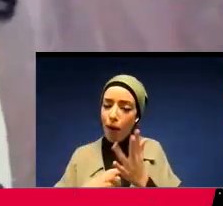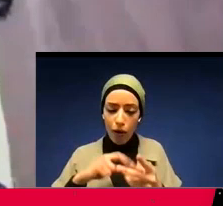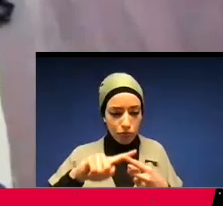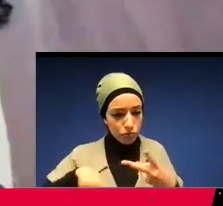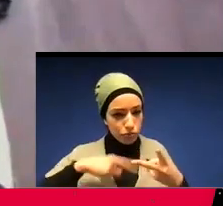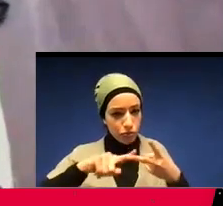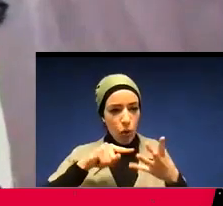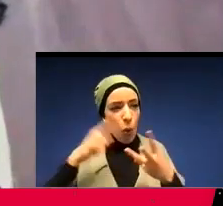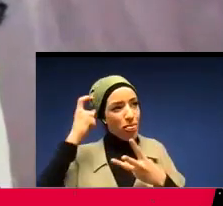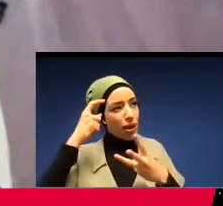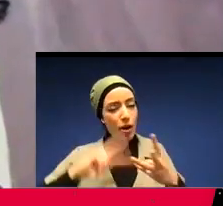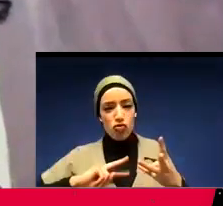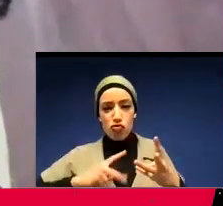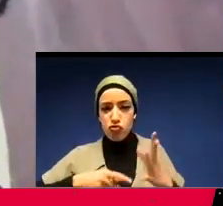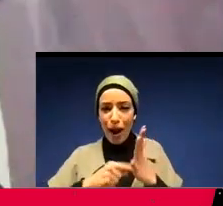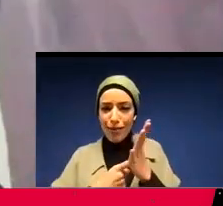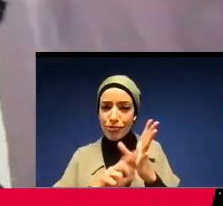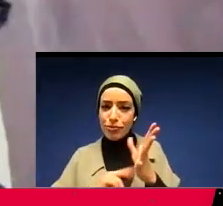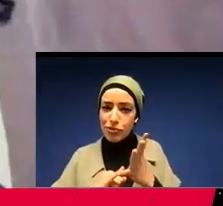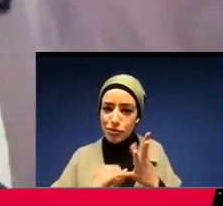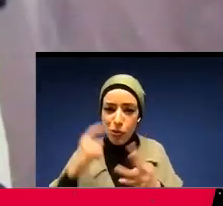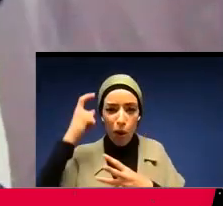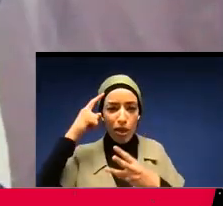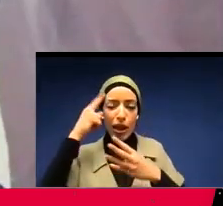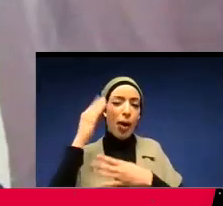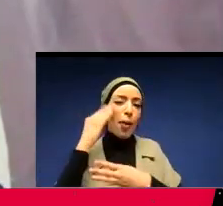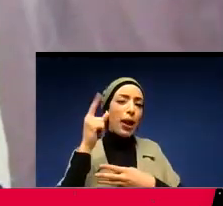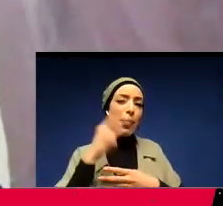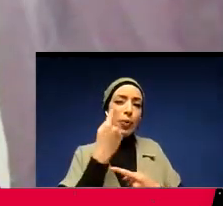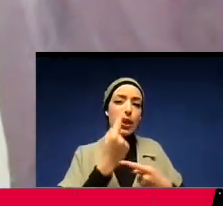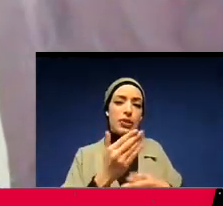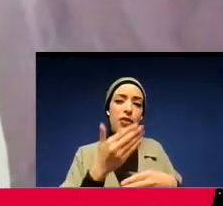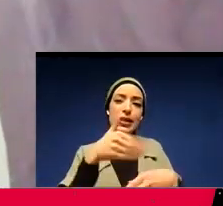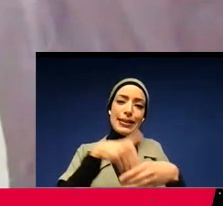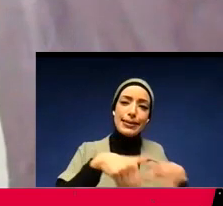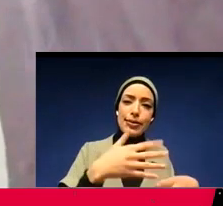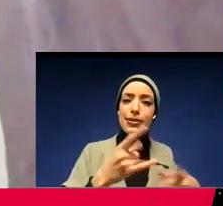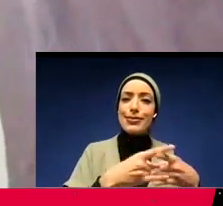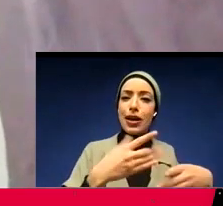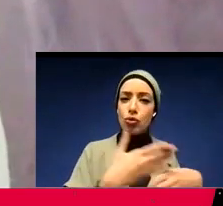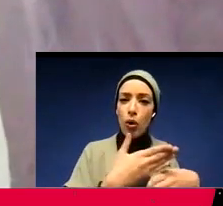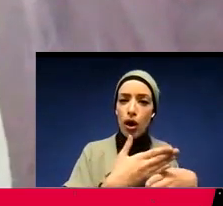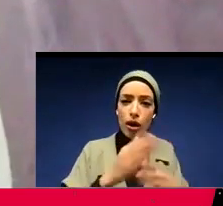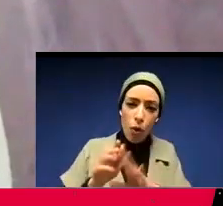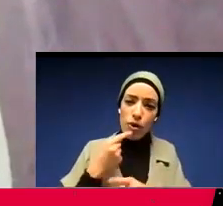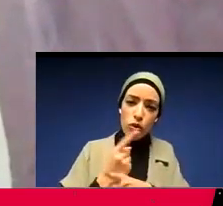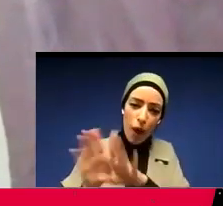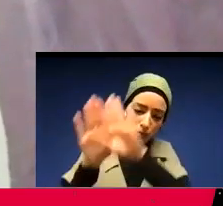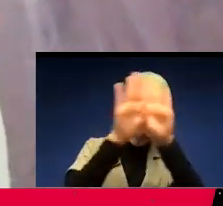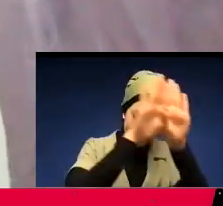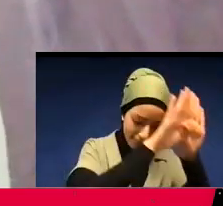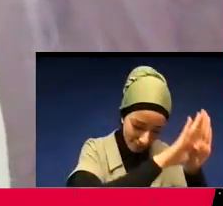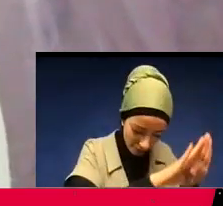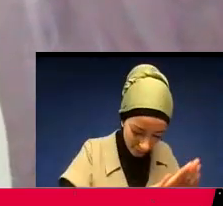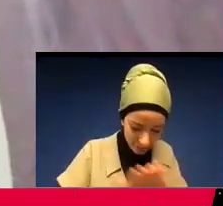queer Black people, we're thinking about trans Black people, we're thinking about sex working Black people. It's all Black lives